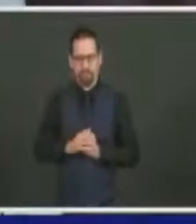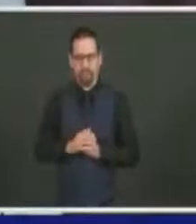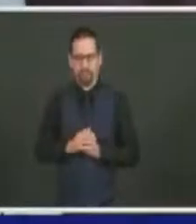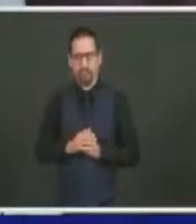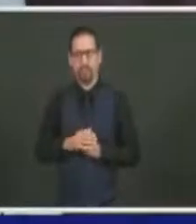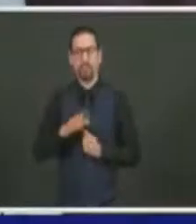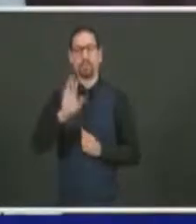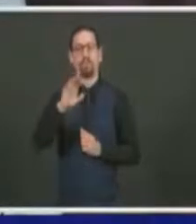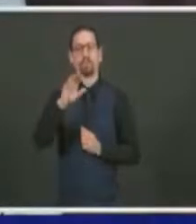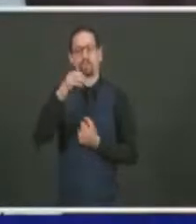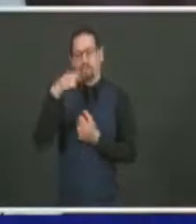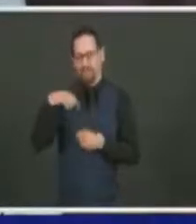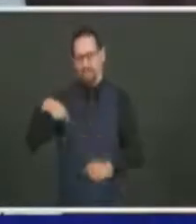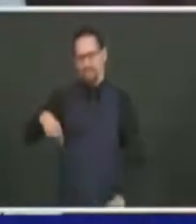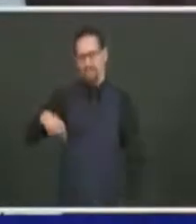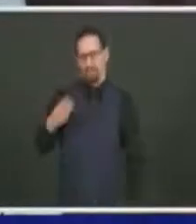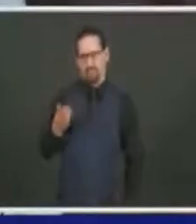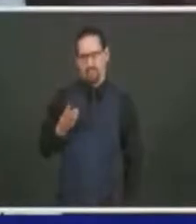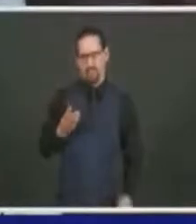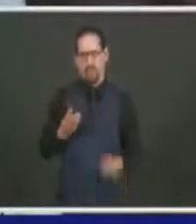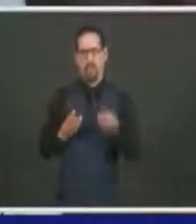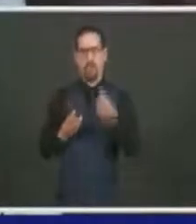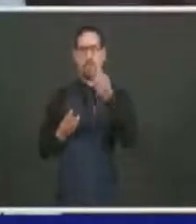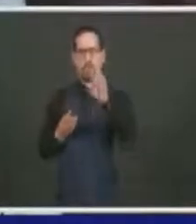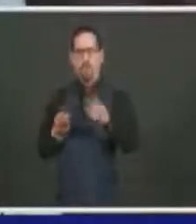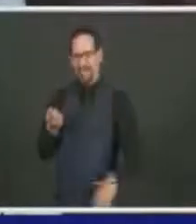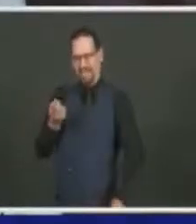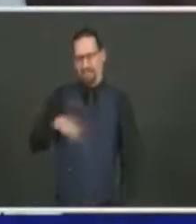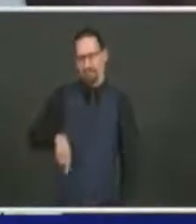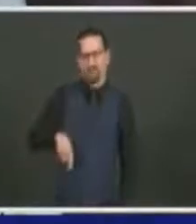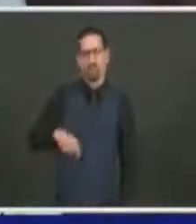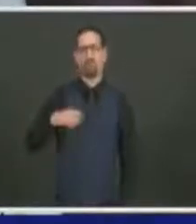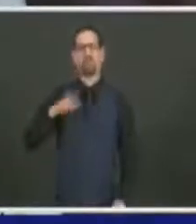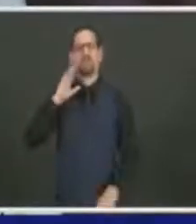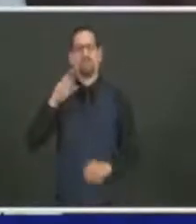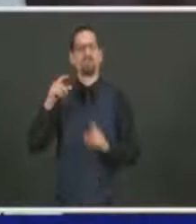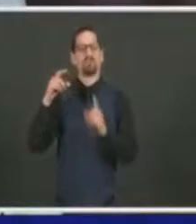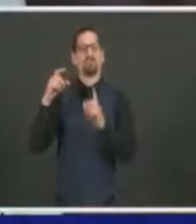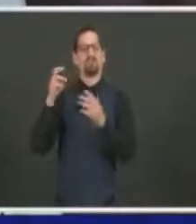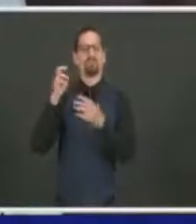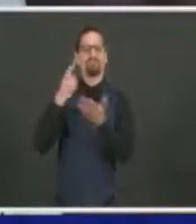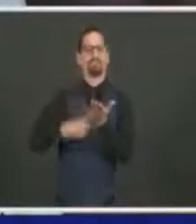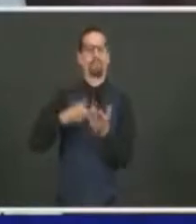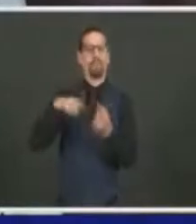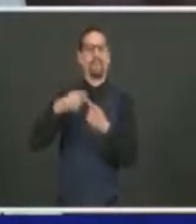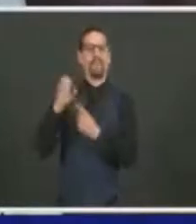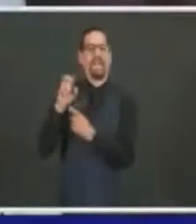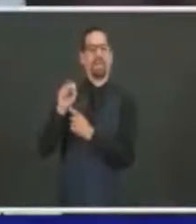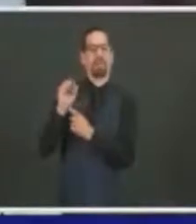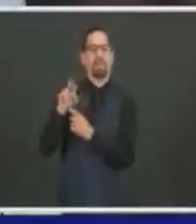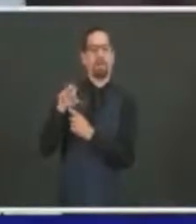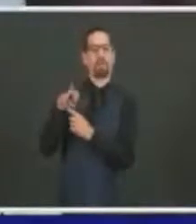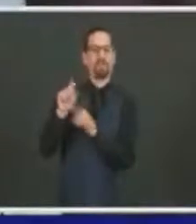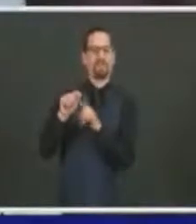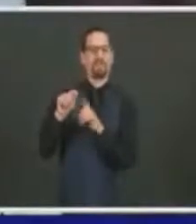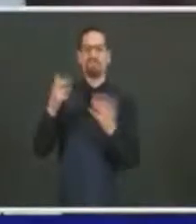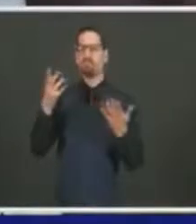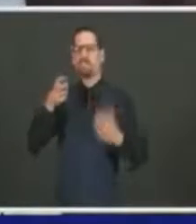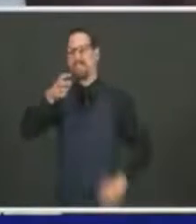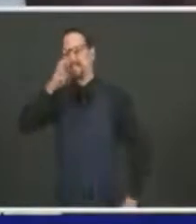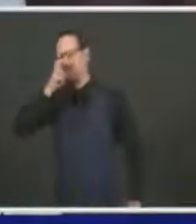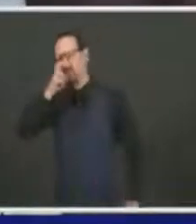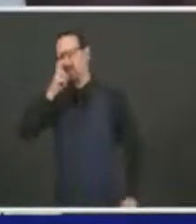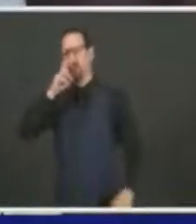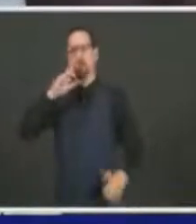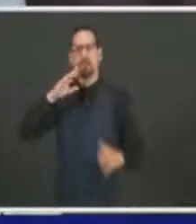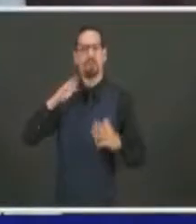either Wednesday or next week, I'm going to have a lot more to say about enforcement. We have had a very light touch around